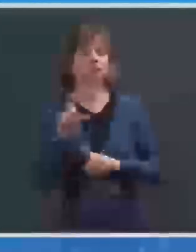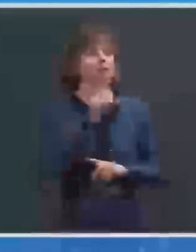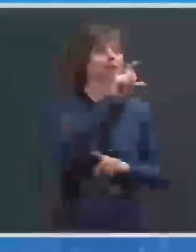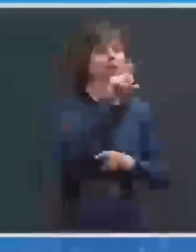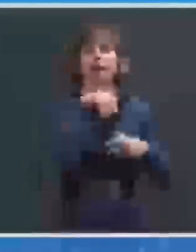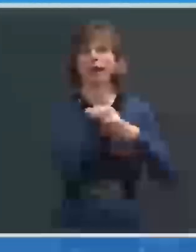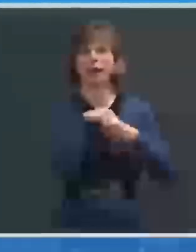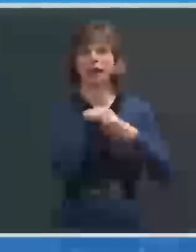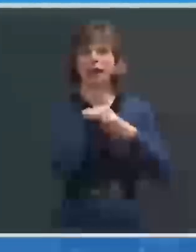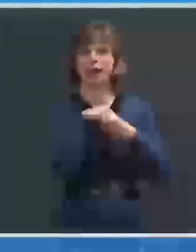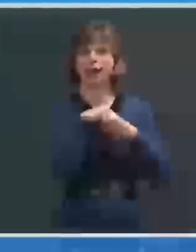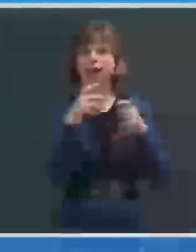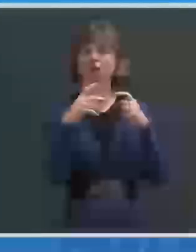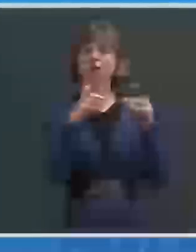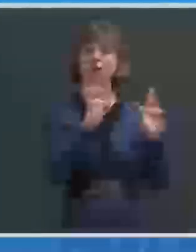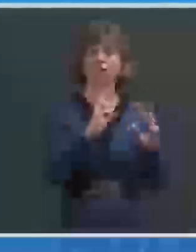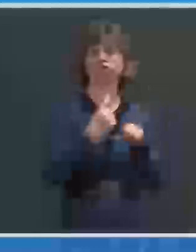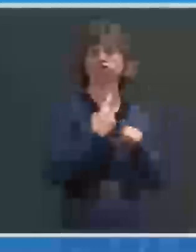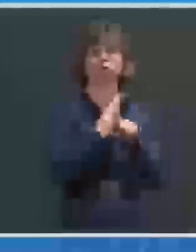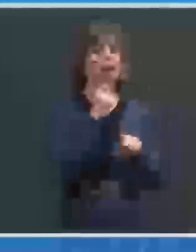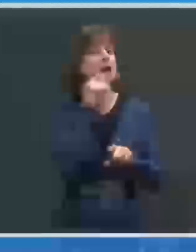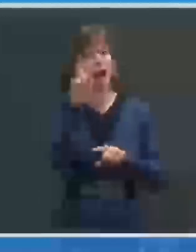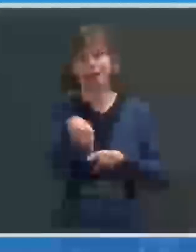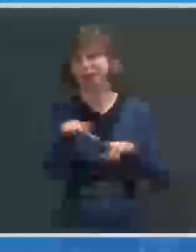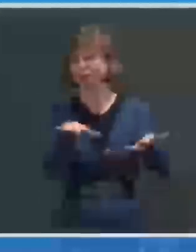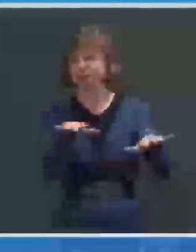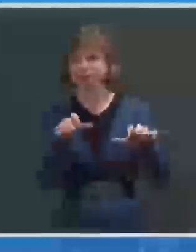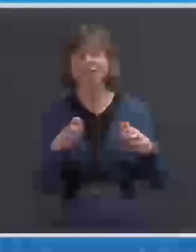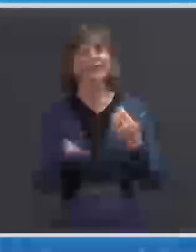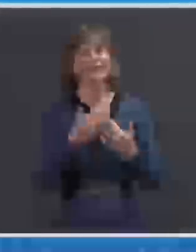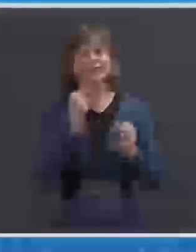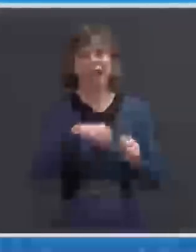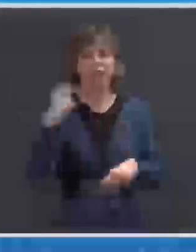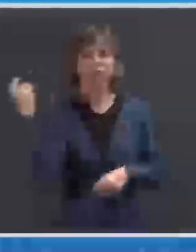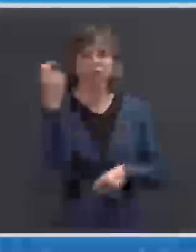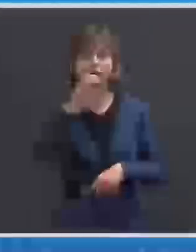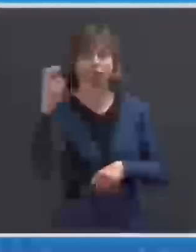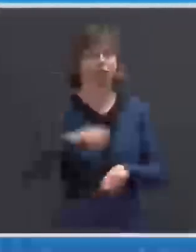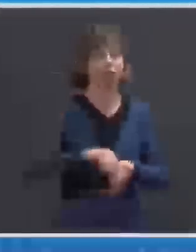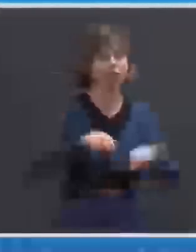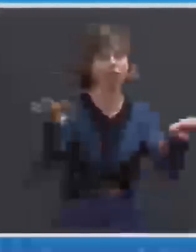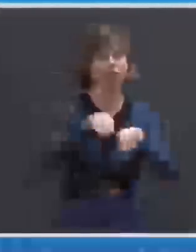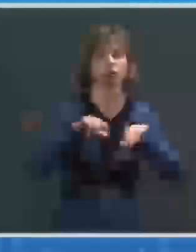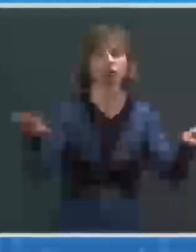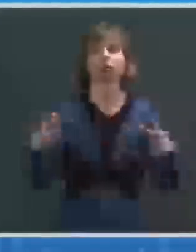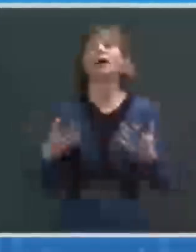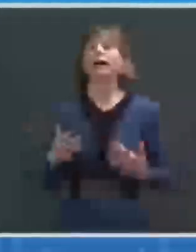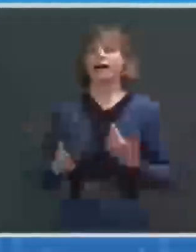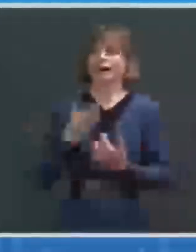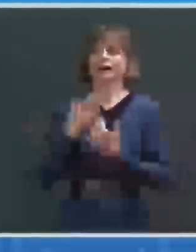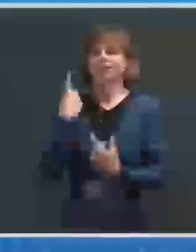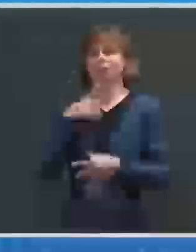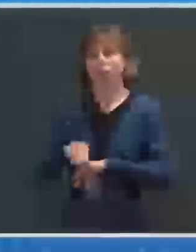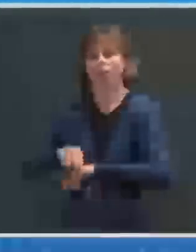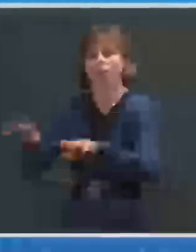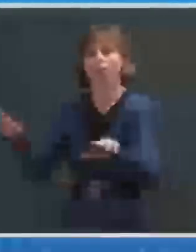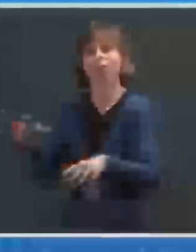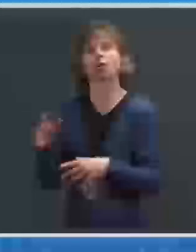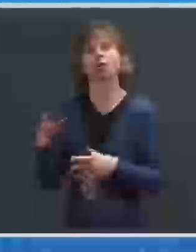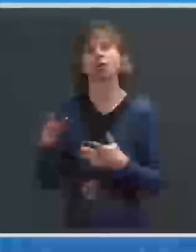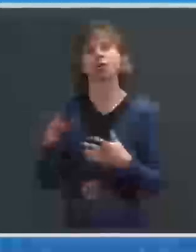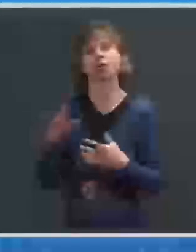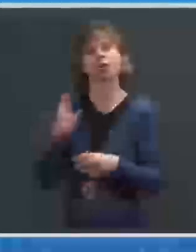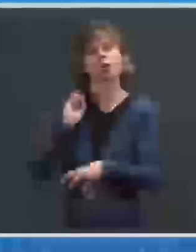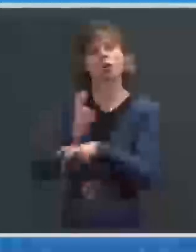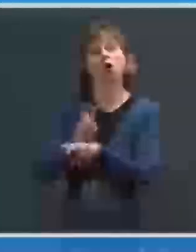kept in a freezer. This will make it easier to provide vaccine in more community settings and mobile sites as supplies scale up.